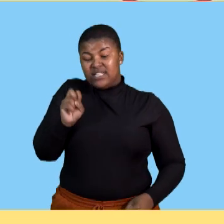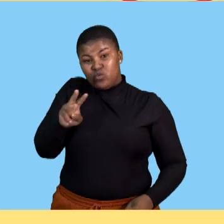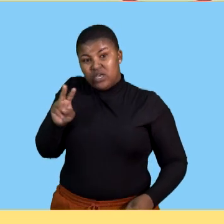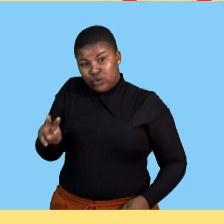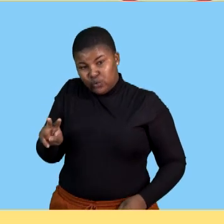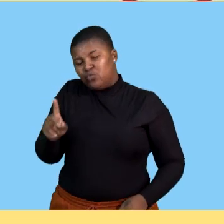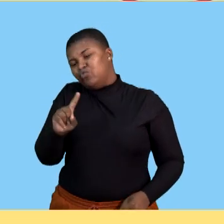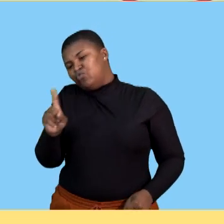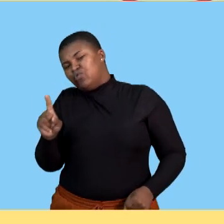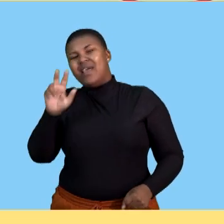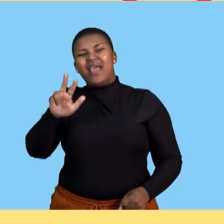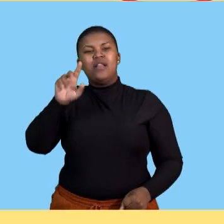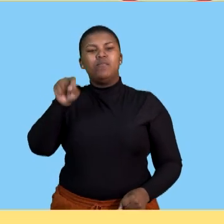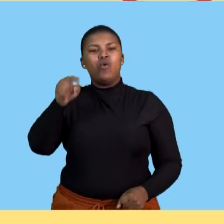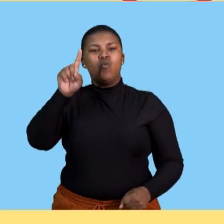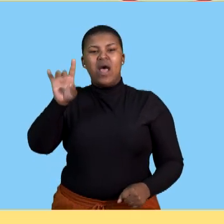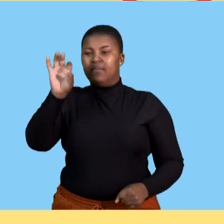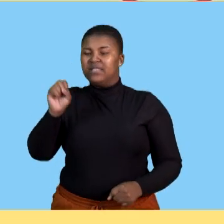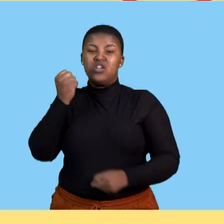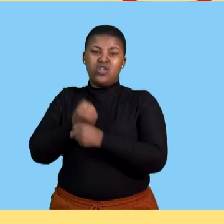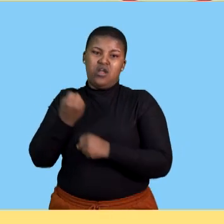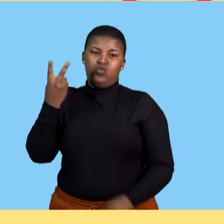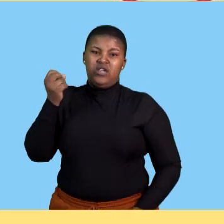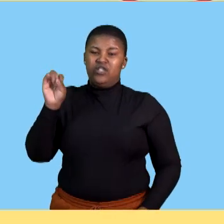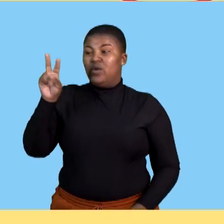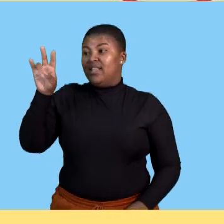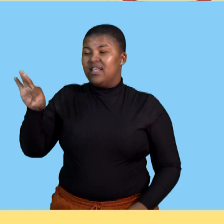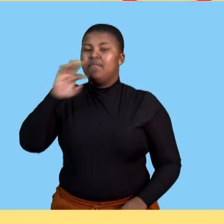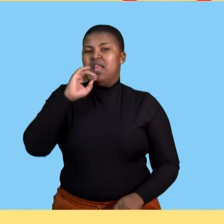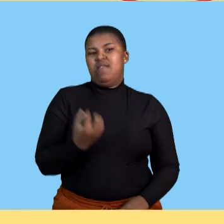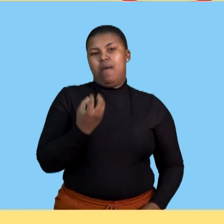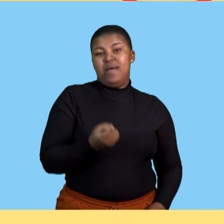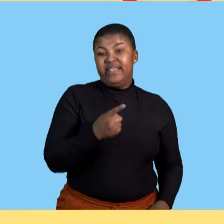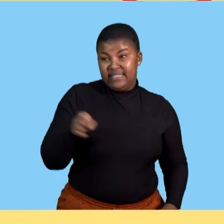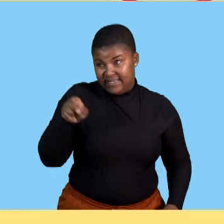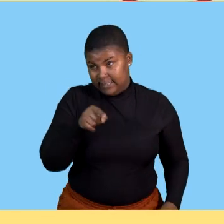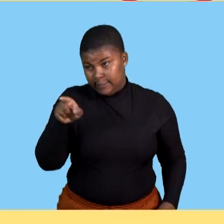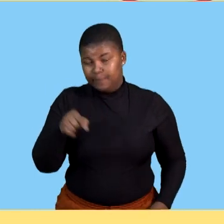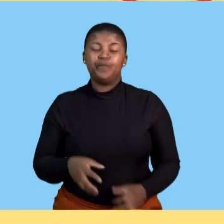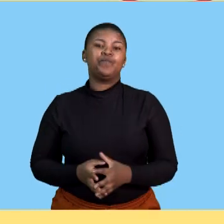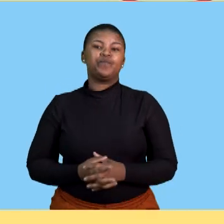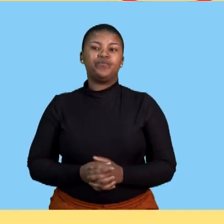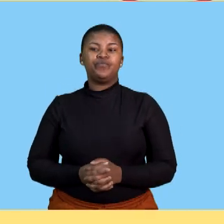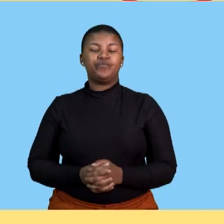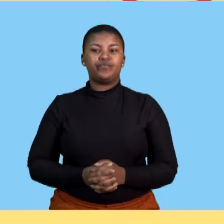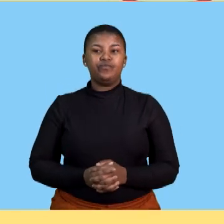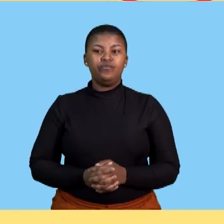to 8.1% in 2023. Now, these are your figures. These are your